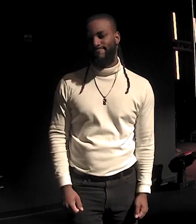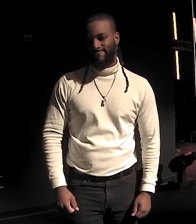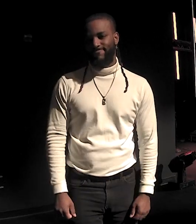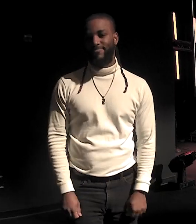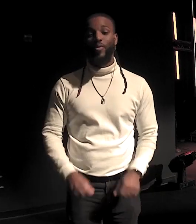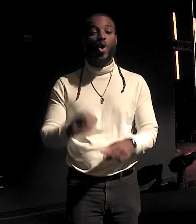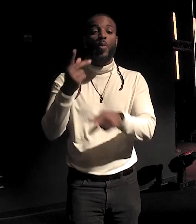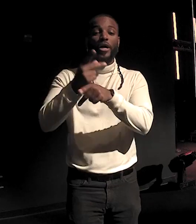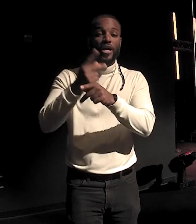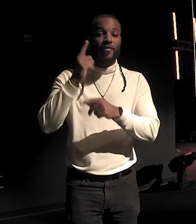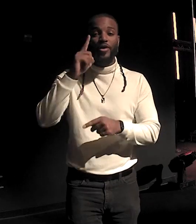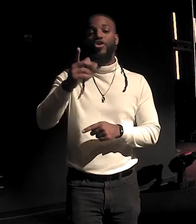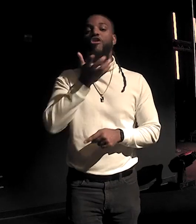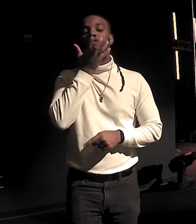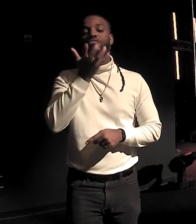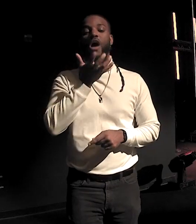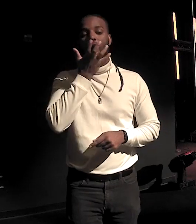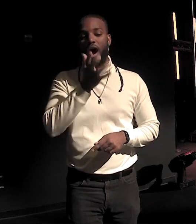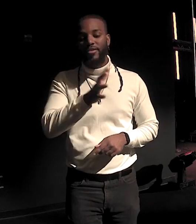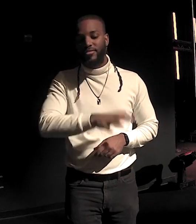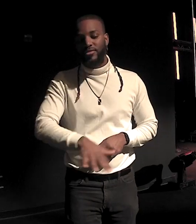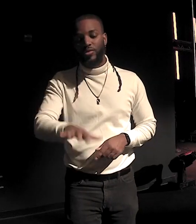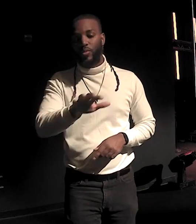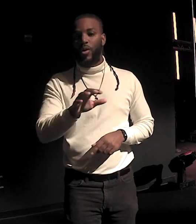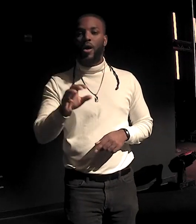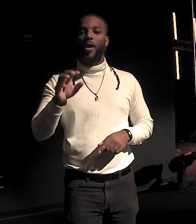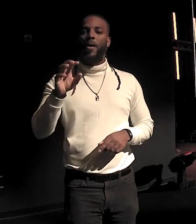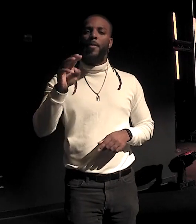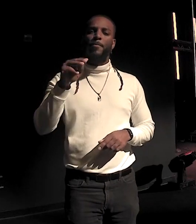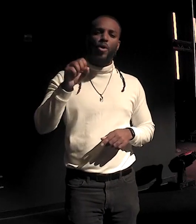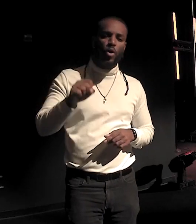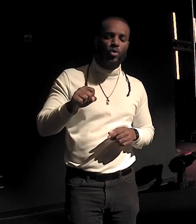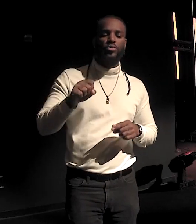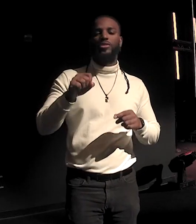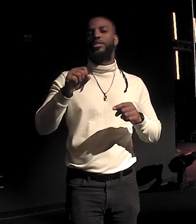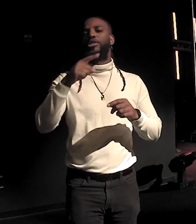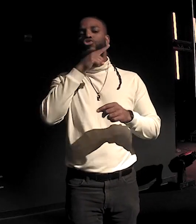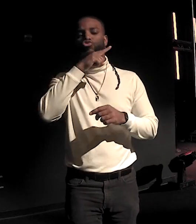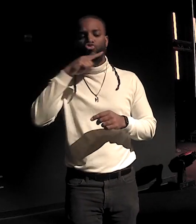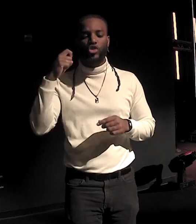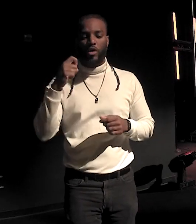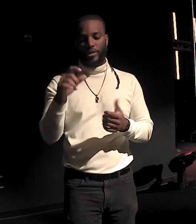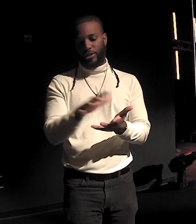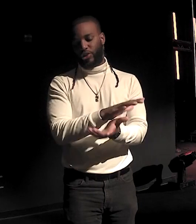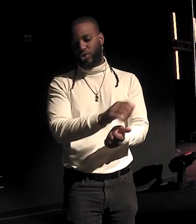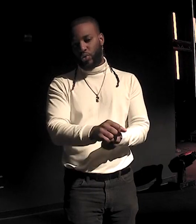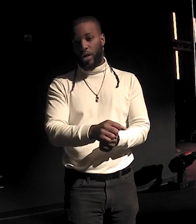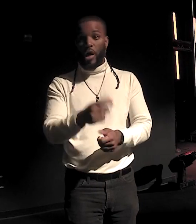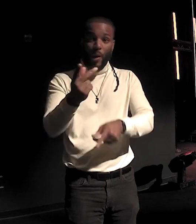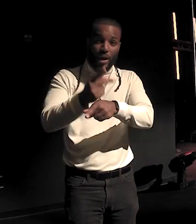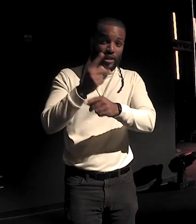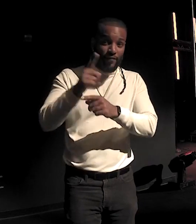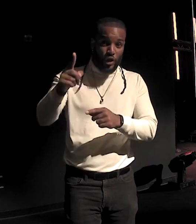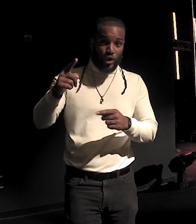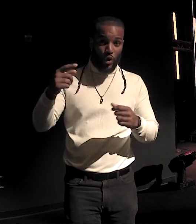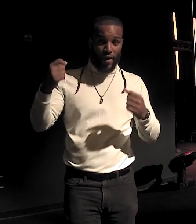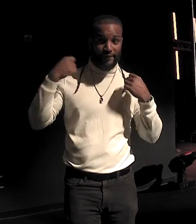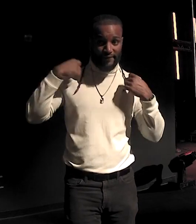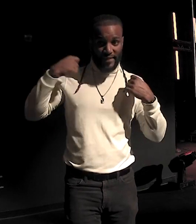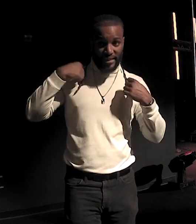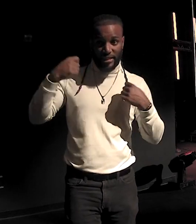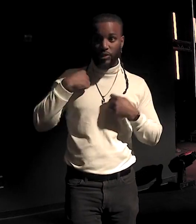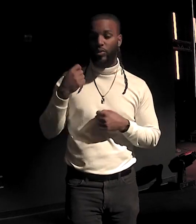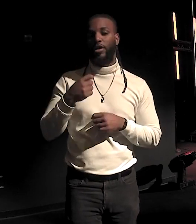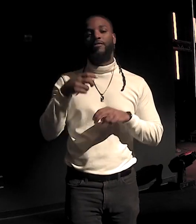Watch out for your lawn, where moles and drought destroy. Watch out for your fitness, where